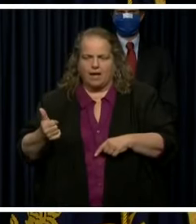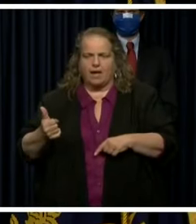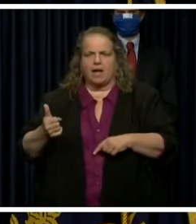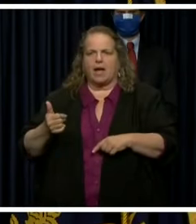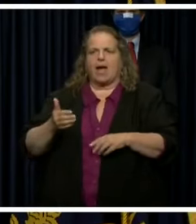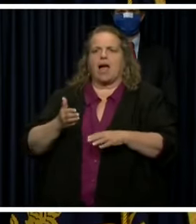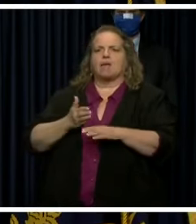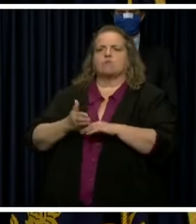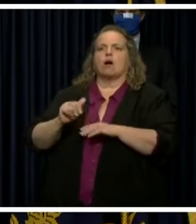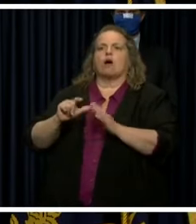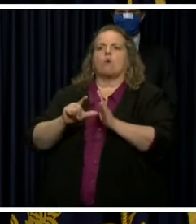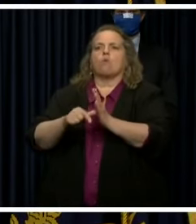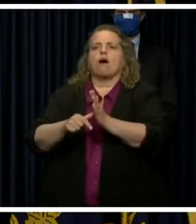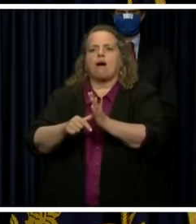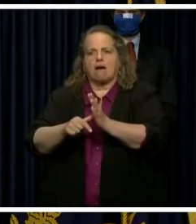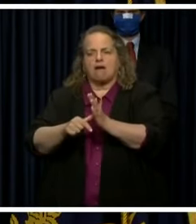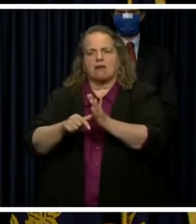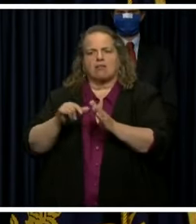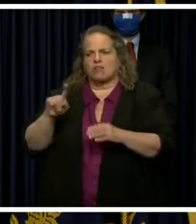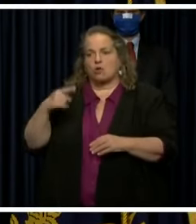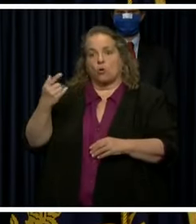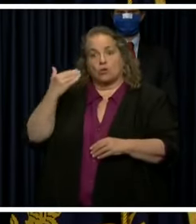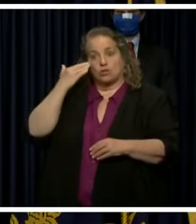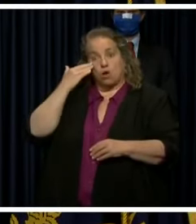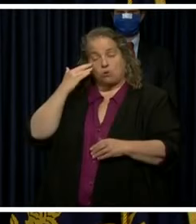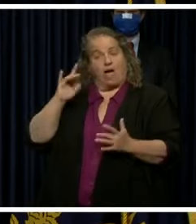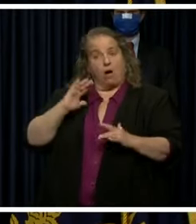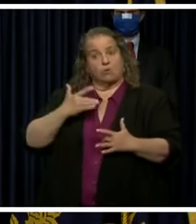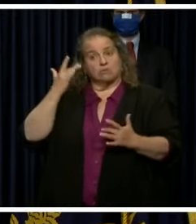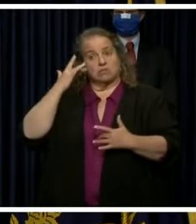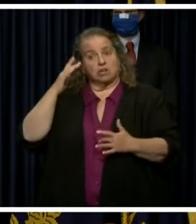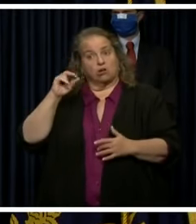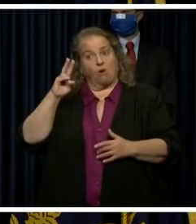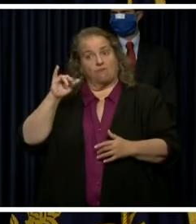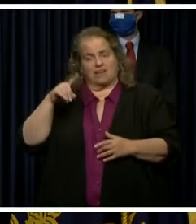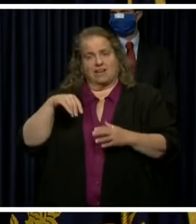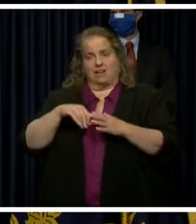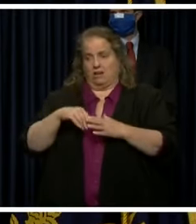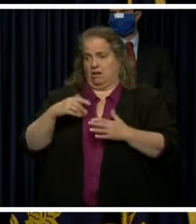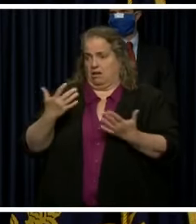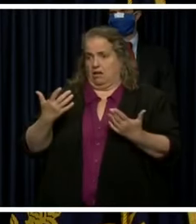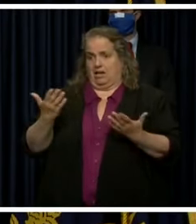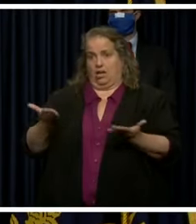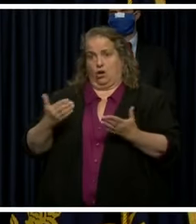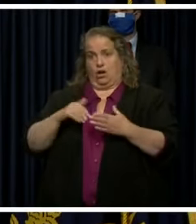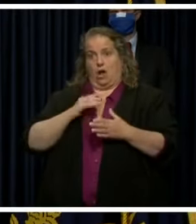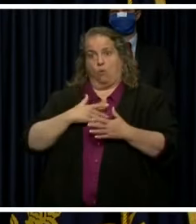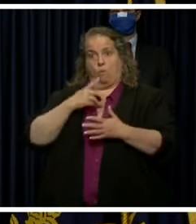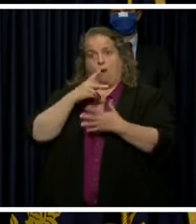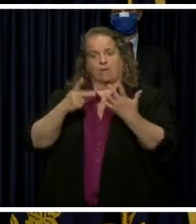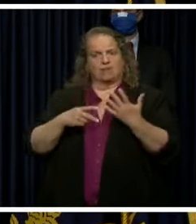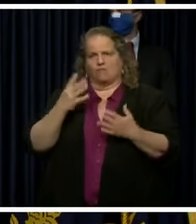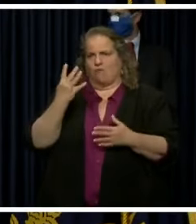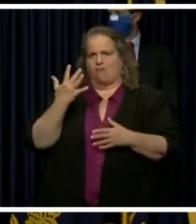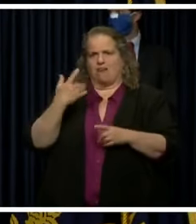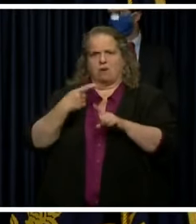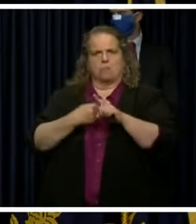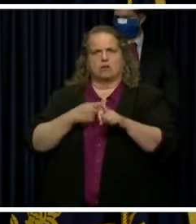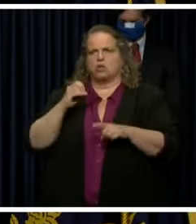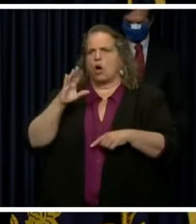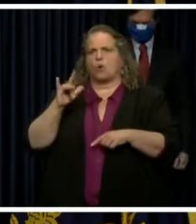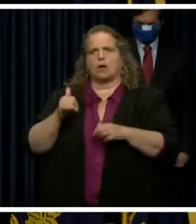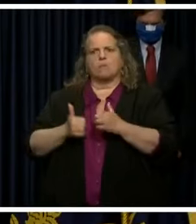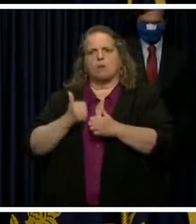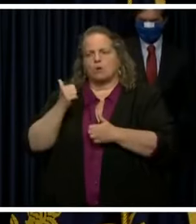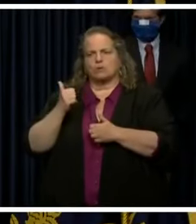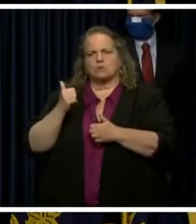in the human population for 4 to 5 months now at most. And we're going to continue to learn more. So if I may, there were 2 other points I